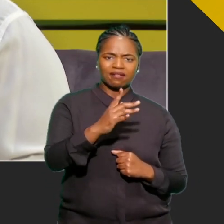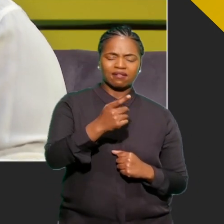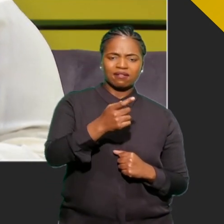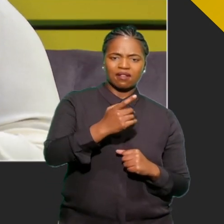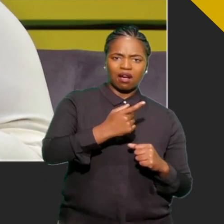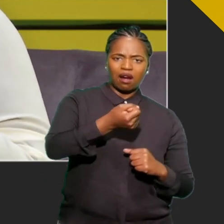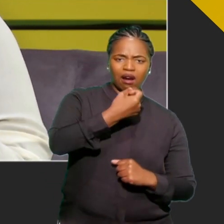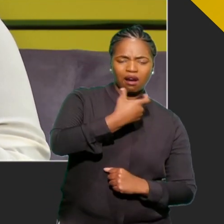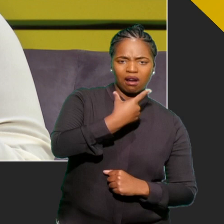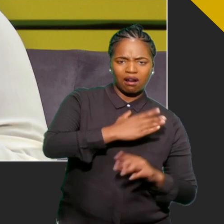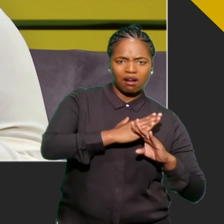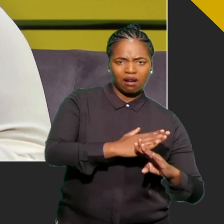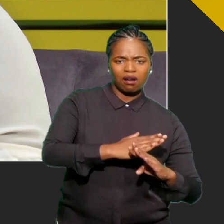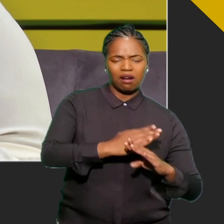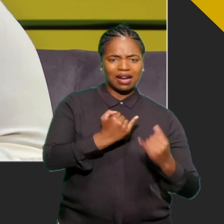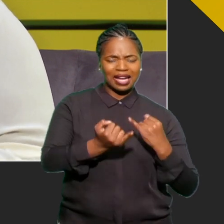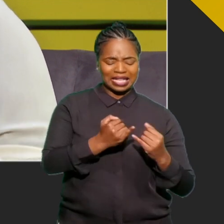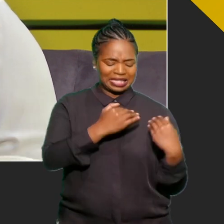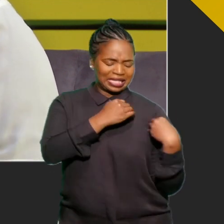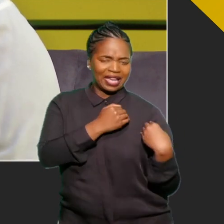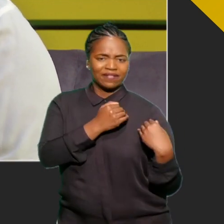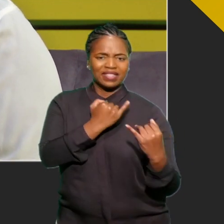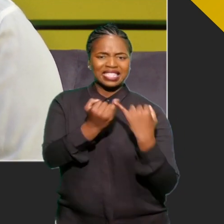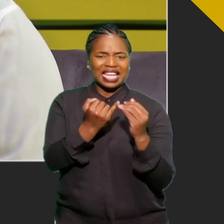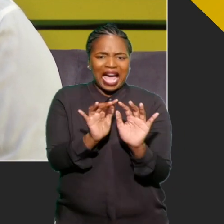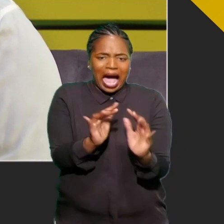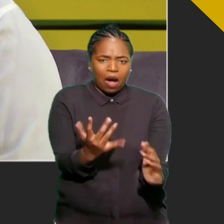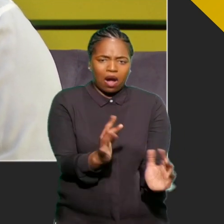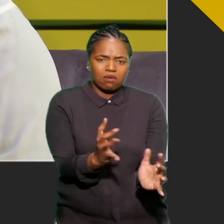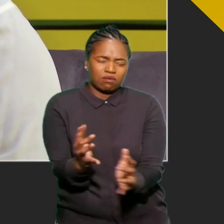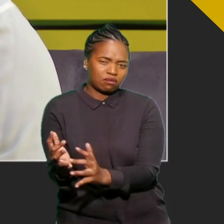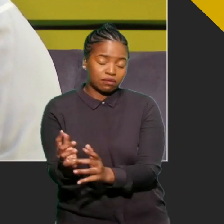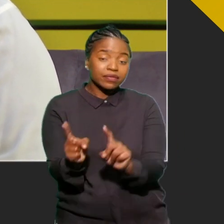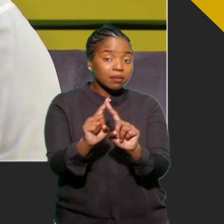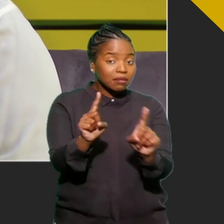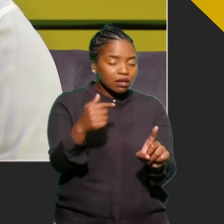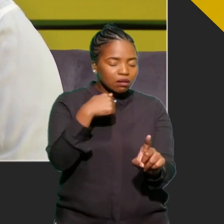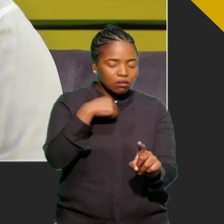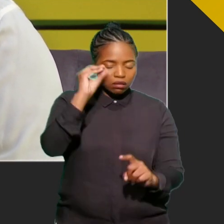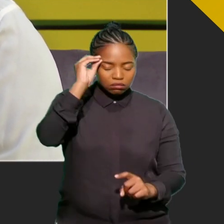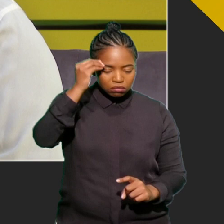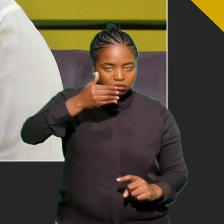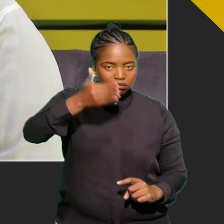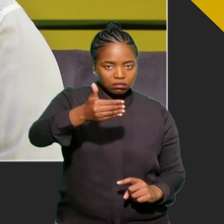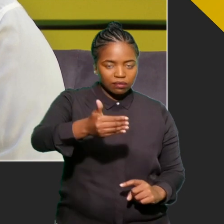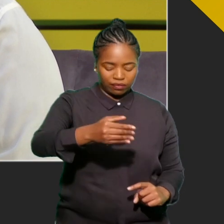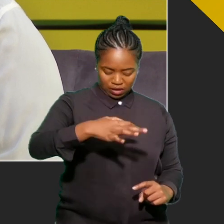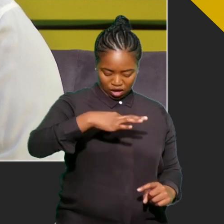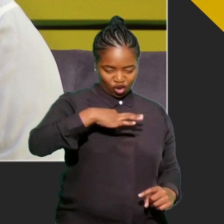in sex, of how to negotiate for safe sex. But interestingly, we continue talking about the young